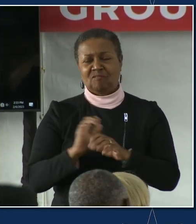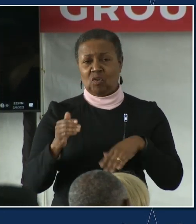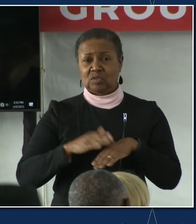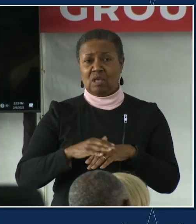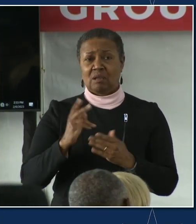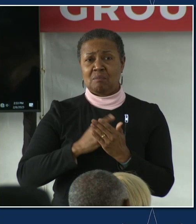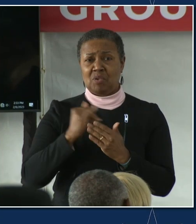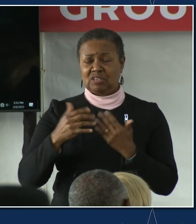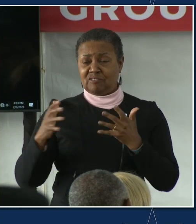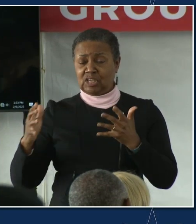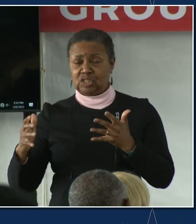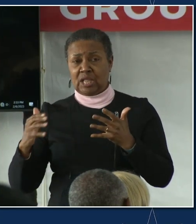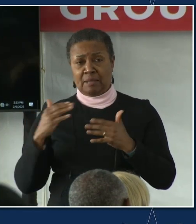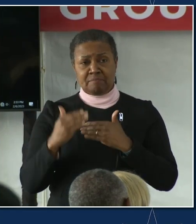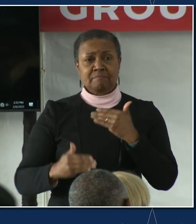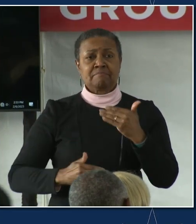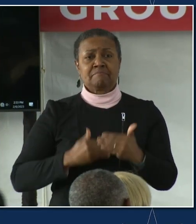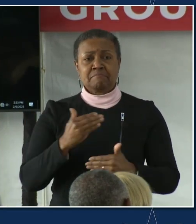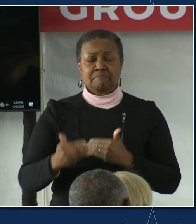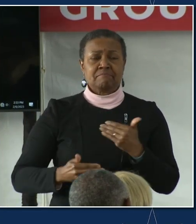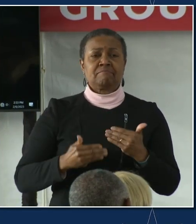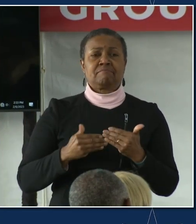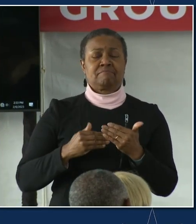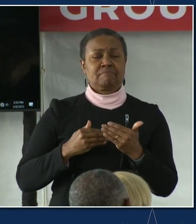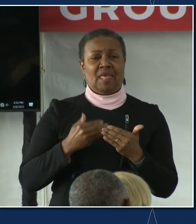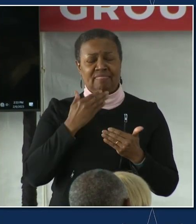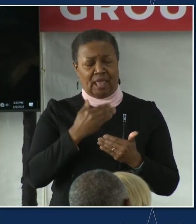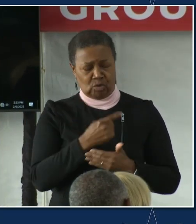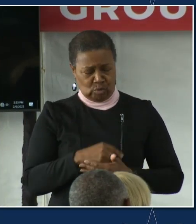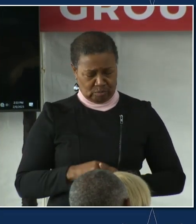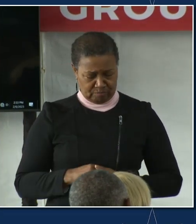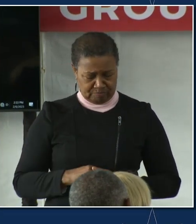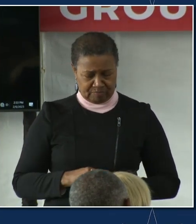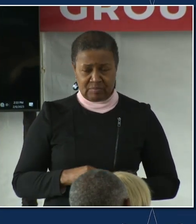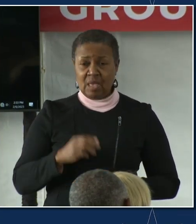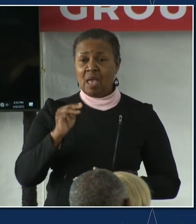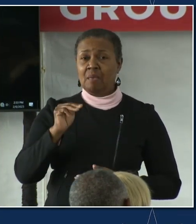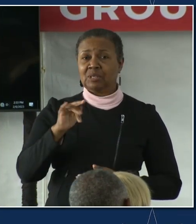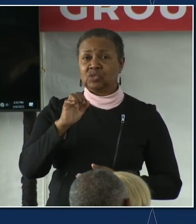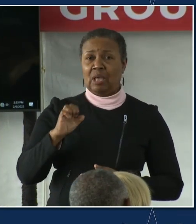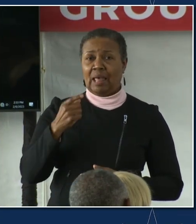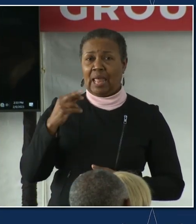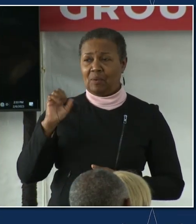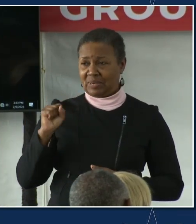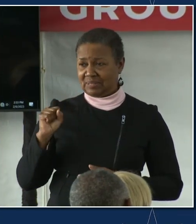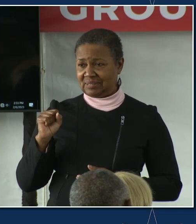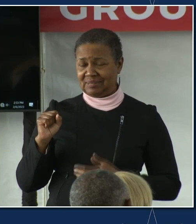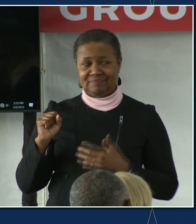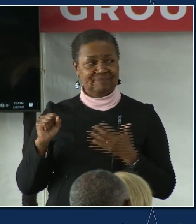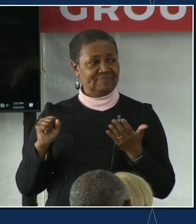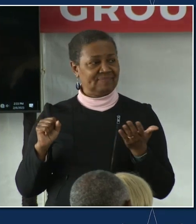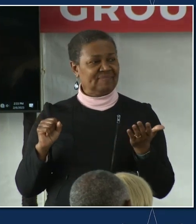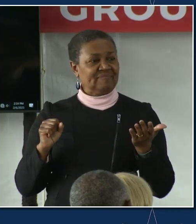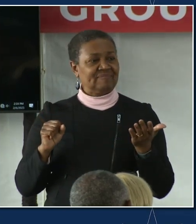getting projects done and moving this city forward. Want to thank you. Michelle Harris, you know,